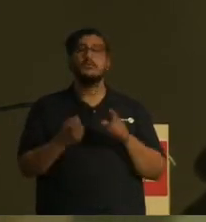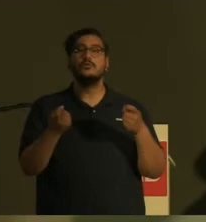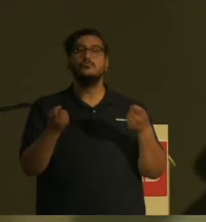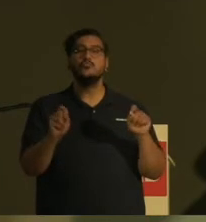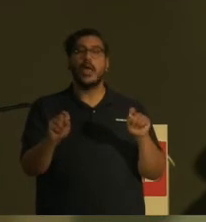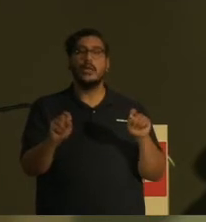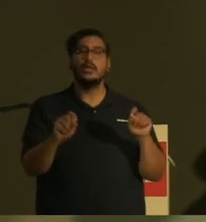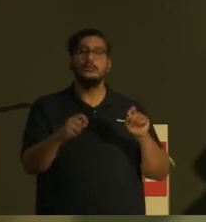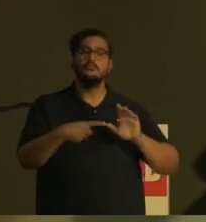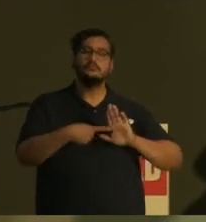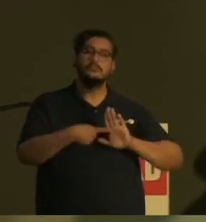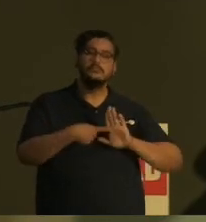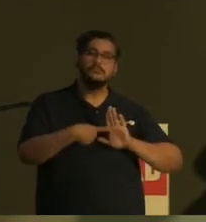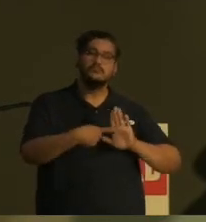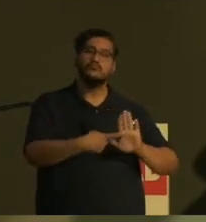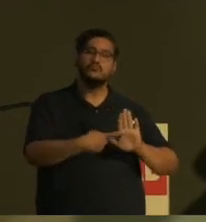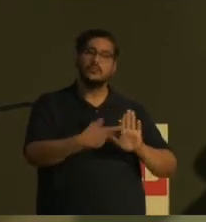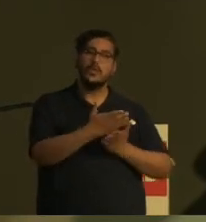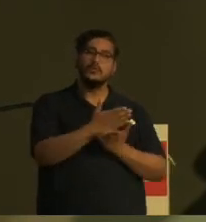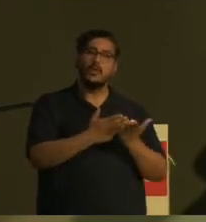reflect some of